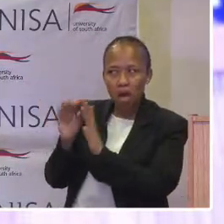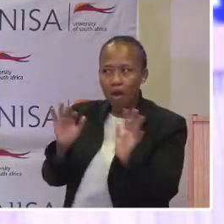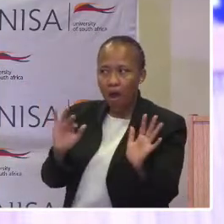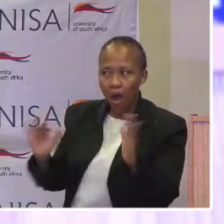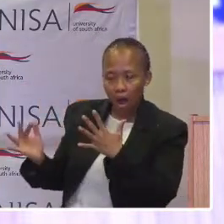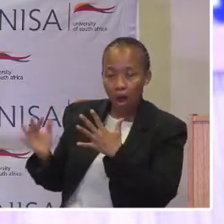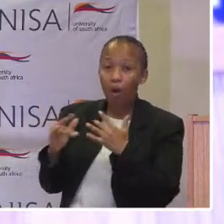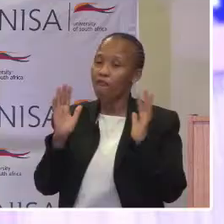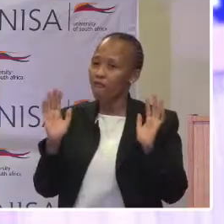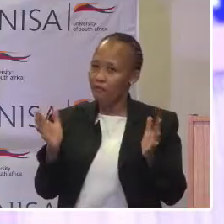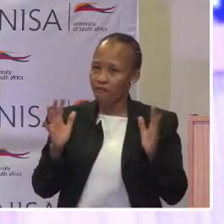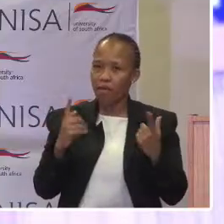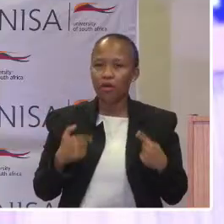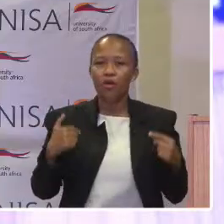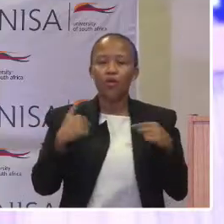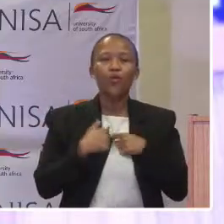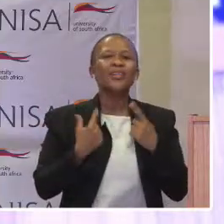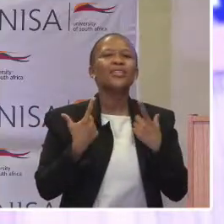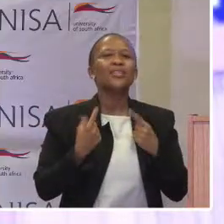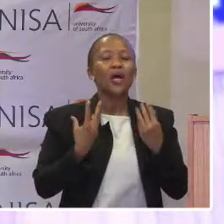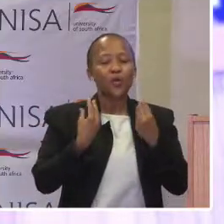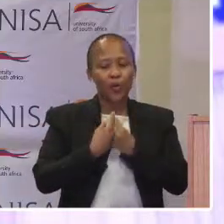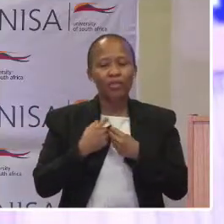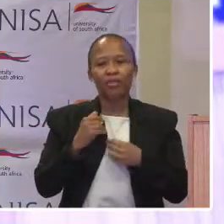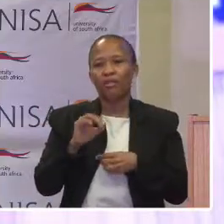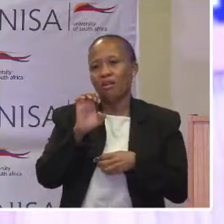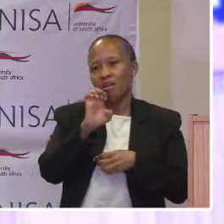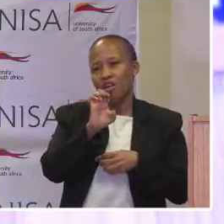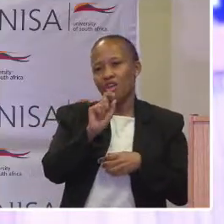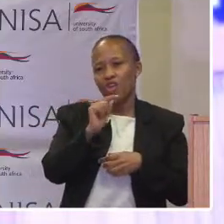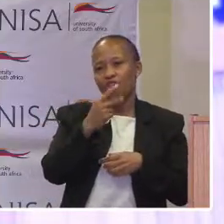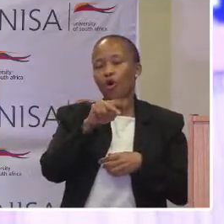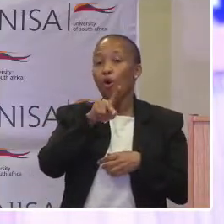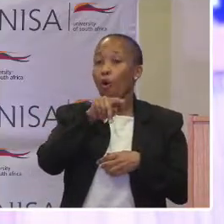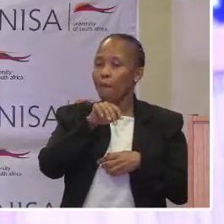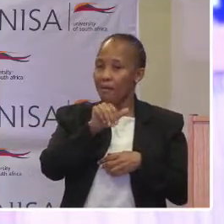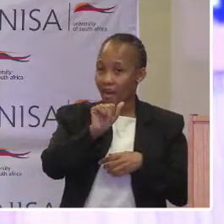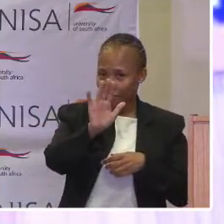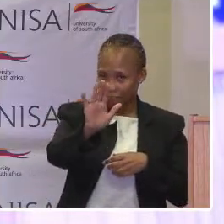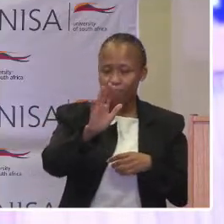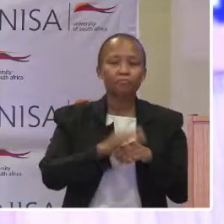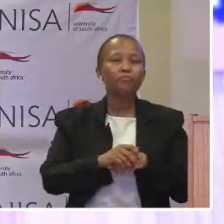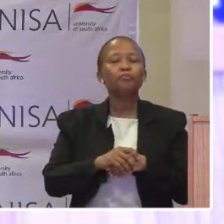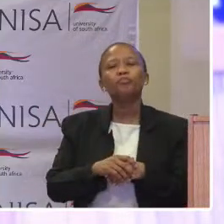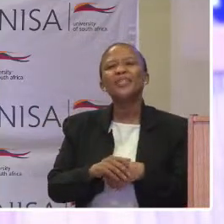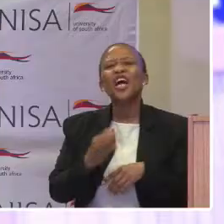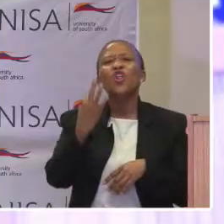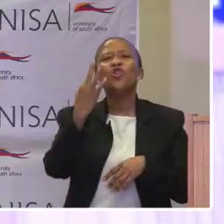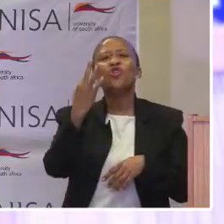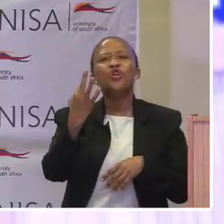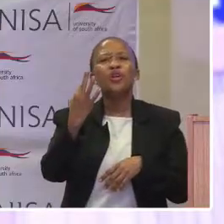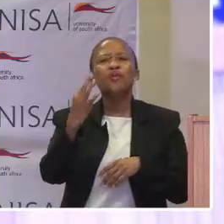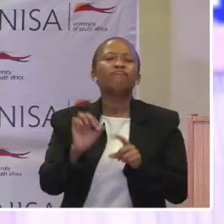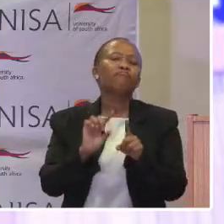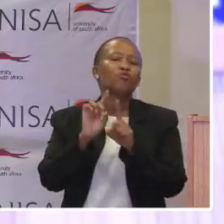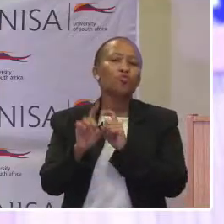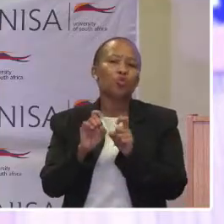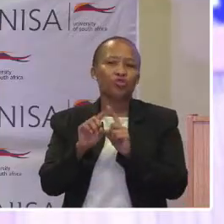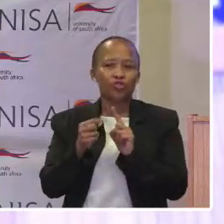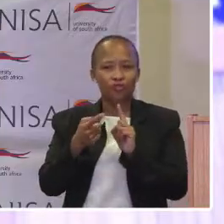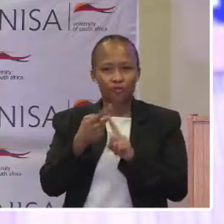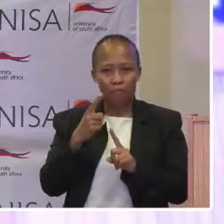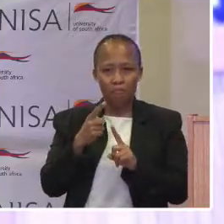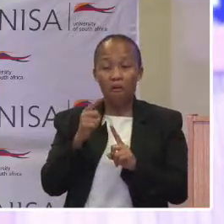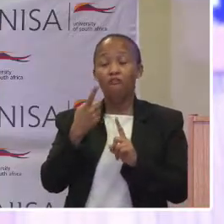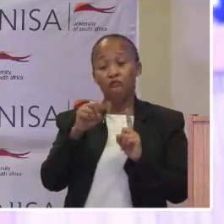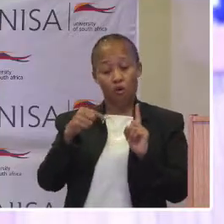did with Ethiopia. Ladies and gentlemen, I will allow 3 quick questions to Dr. Kiema. Any burning issues,